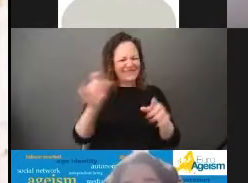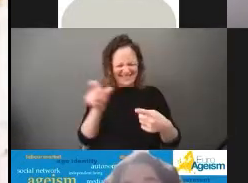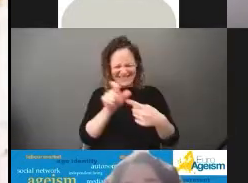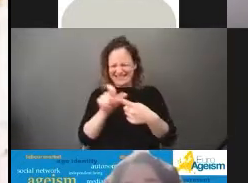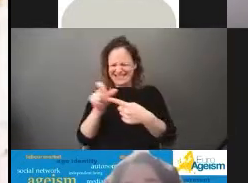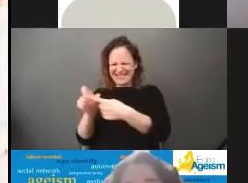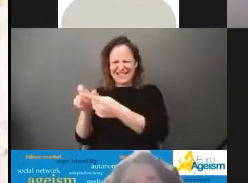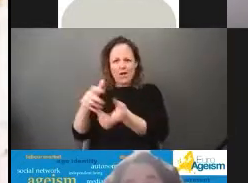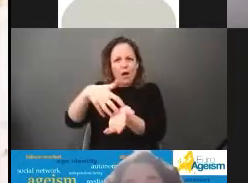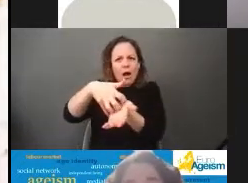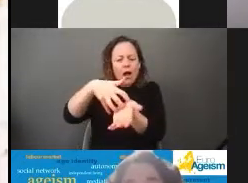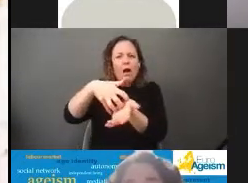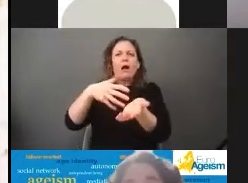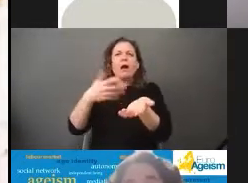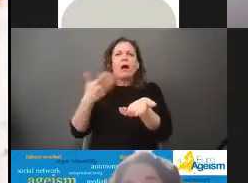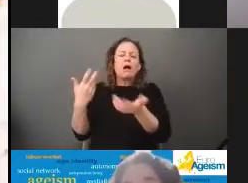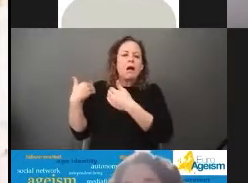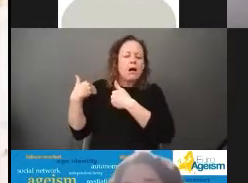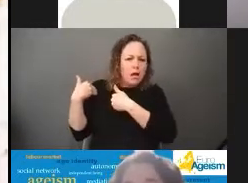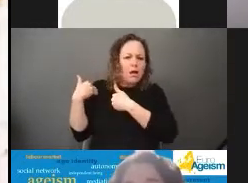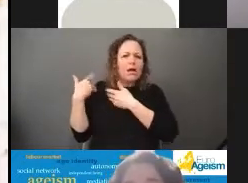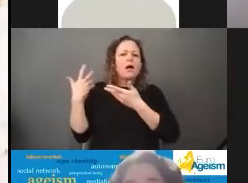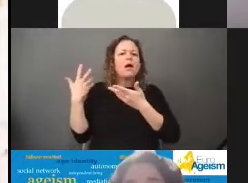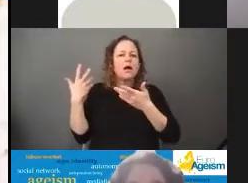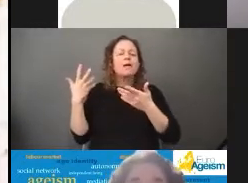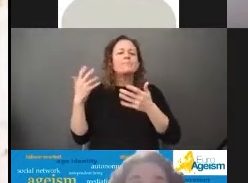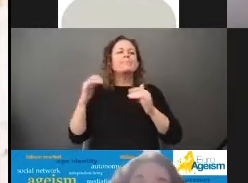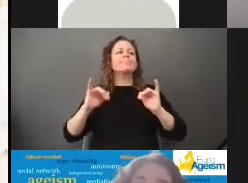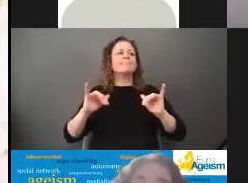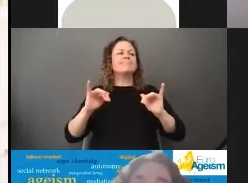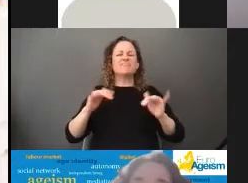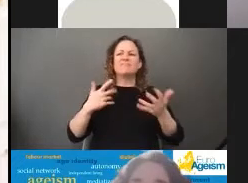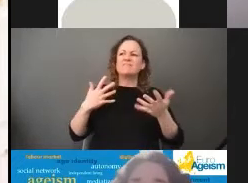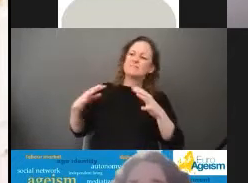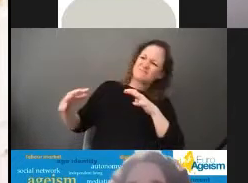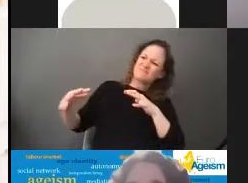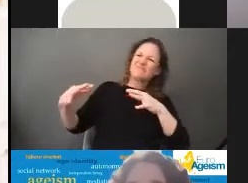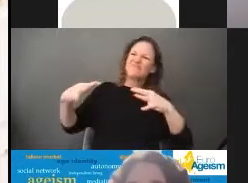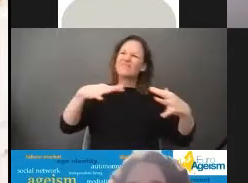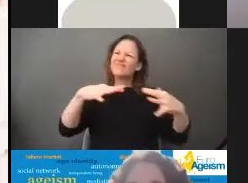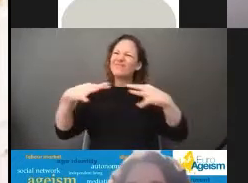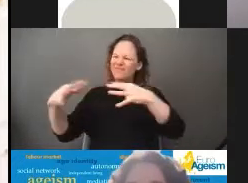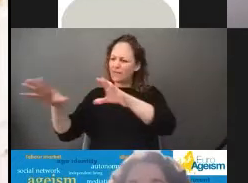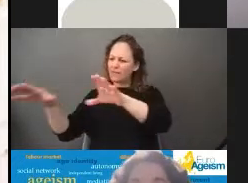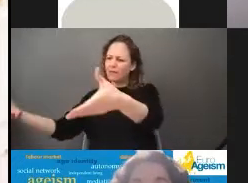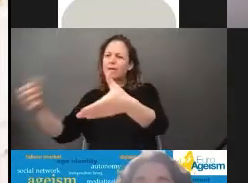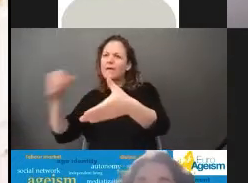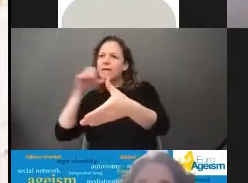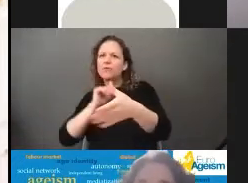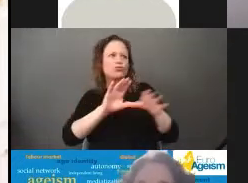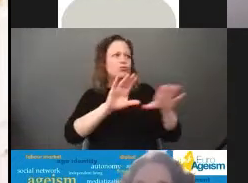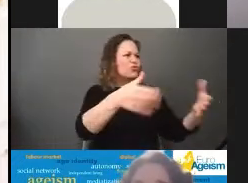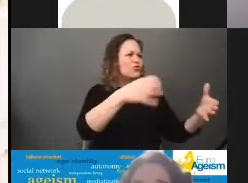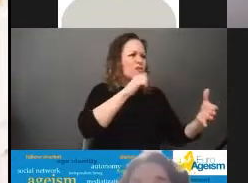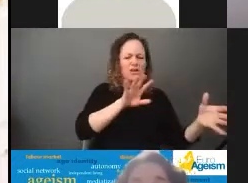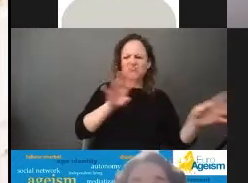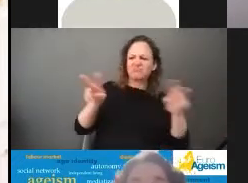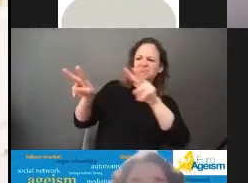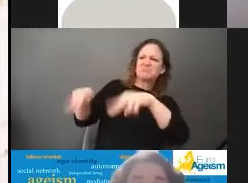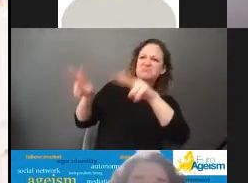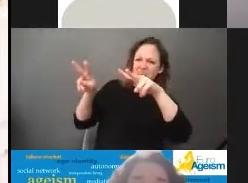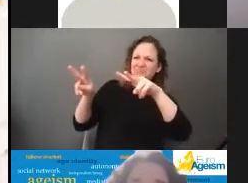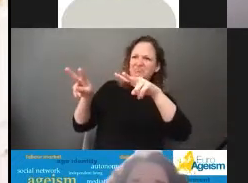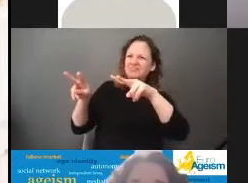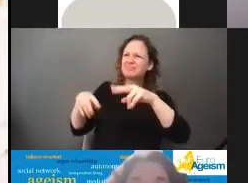really instigated generations pitting against each other, and also a disregard towards the impact